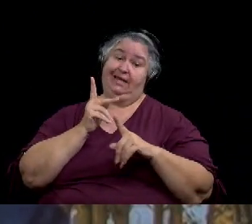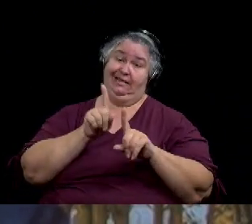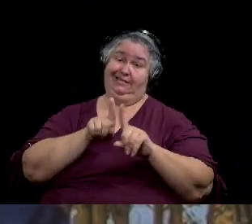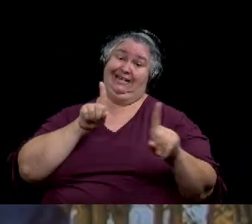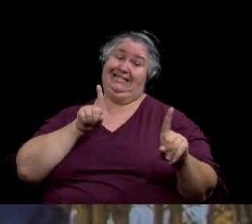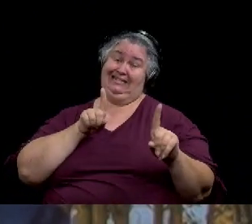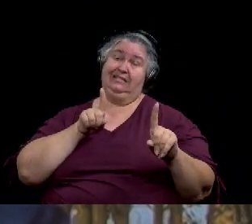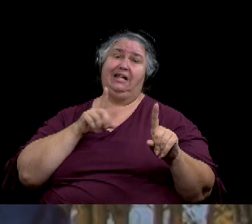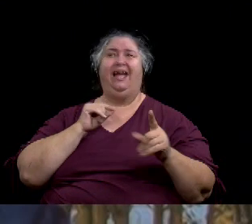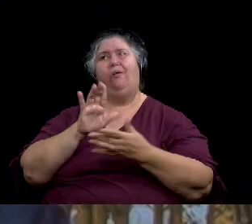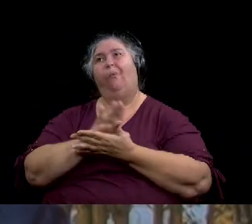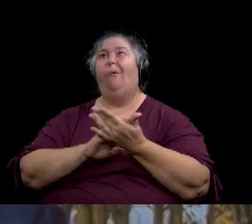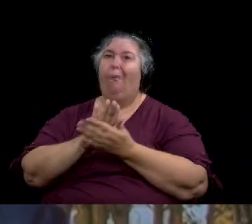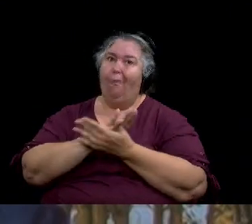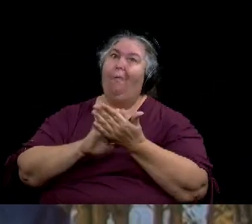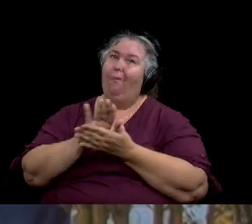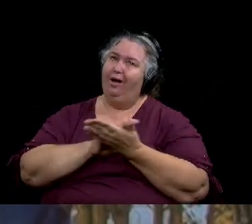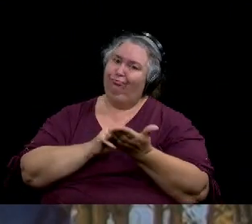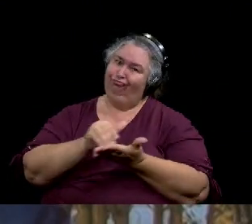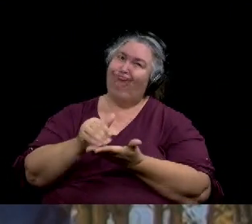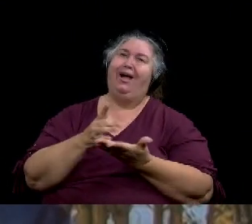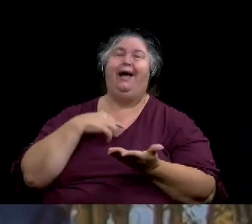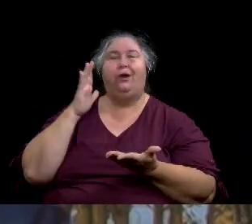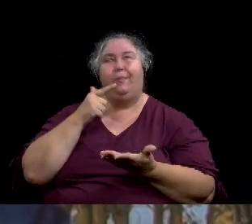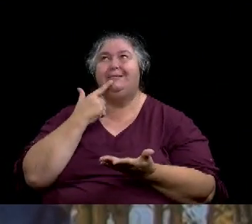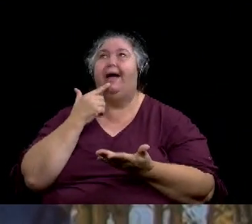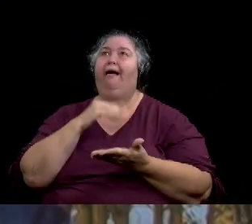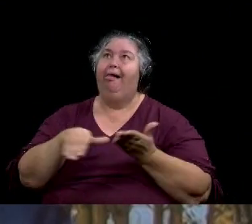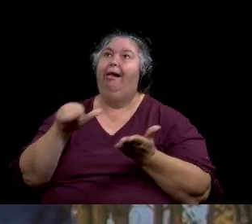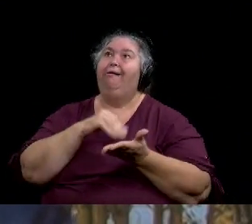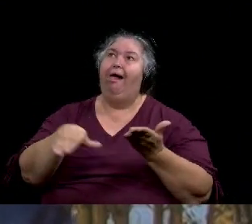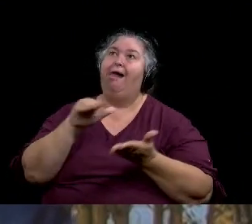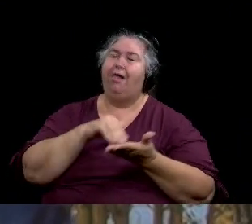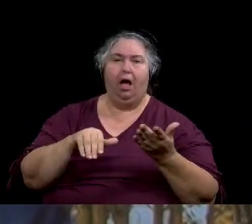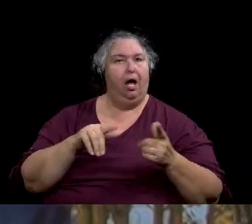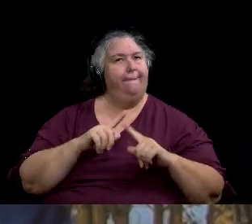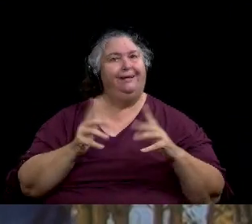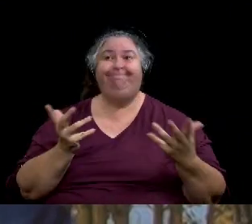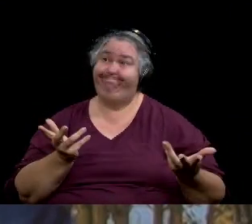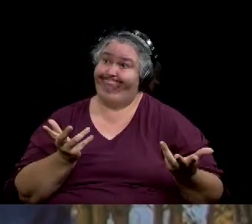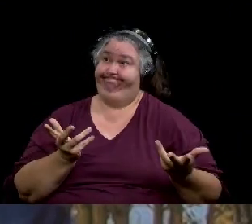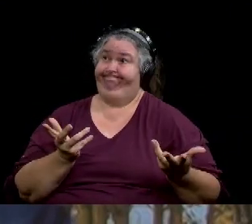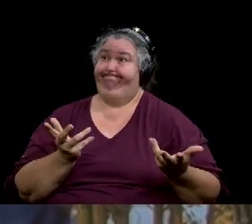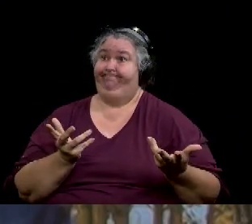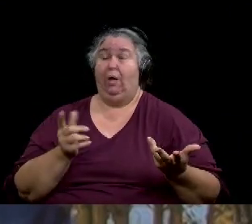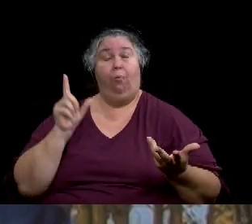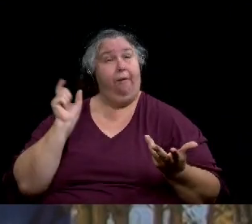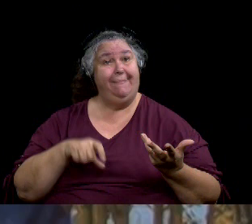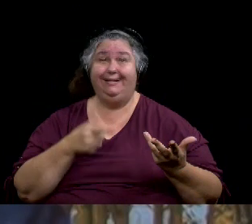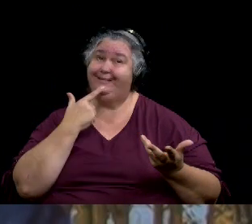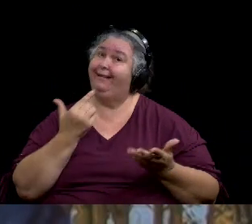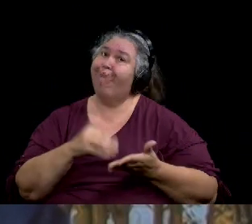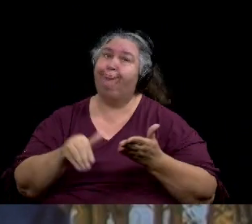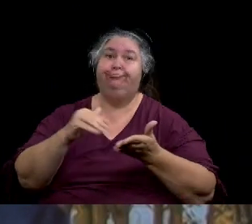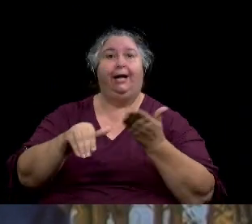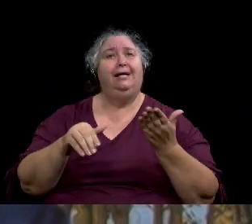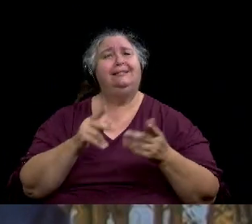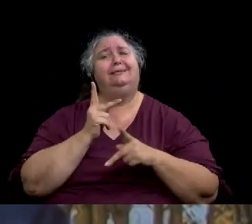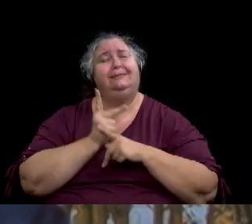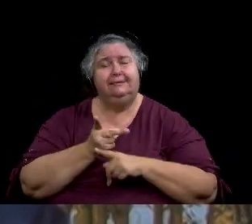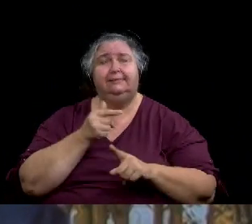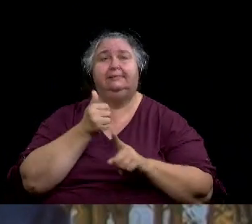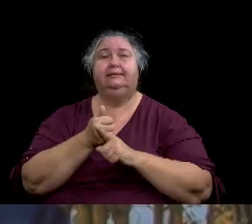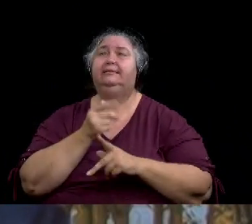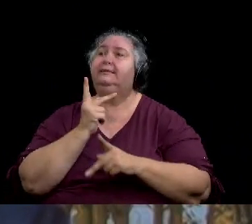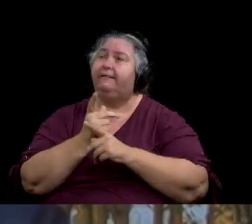and then wash your hands frequently. I know we say that a lot. It seems to not be able to be said often enough, but please take care of yourself and take